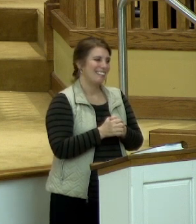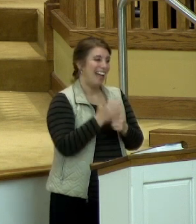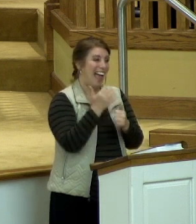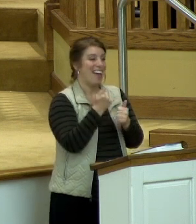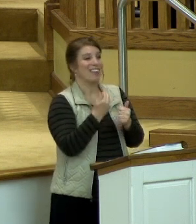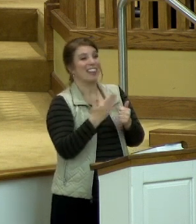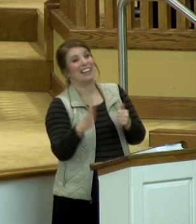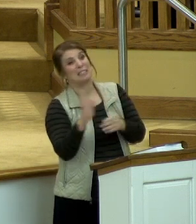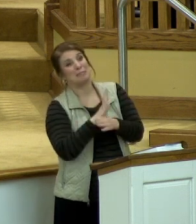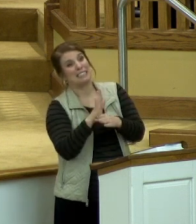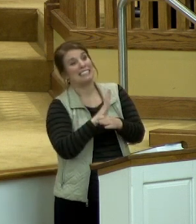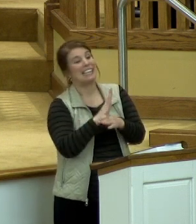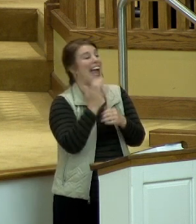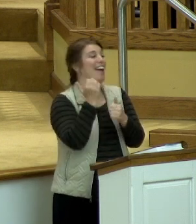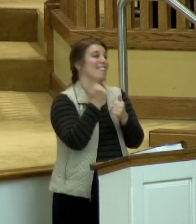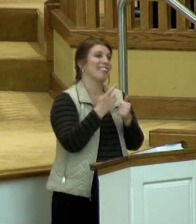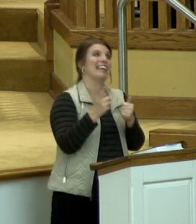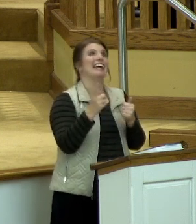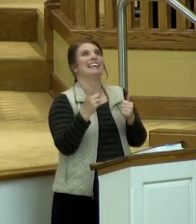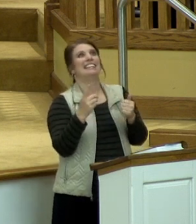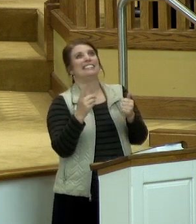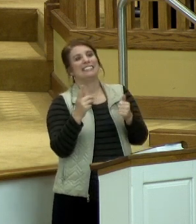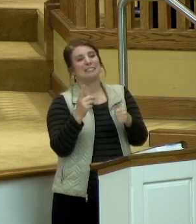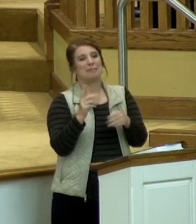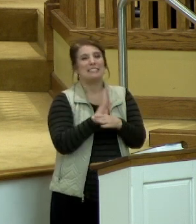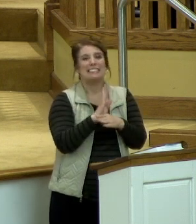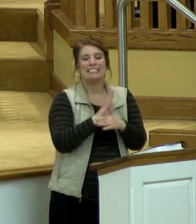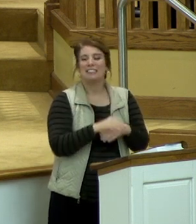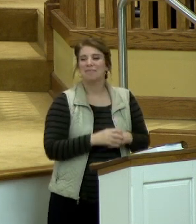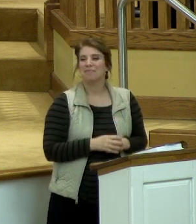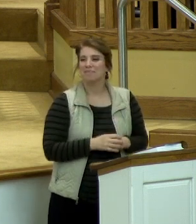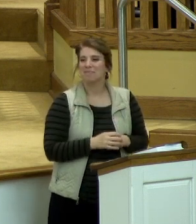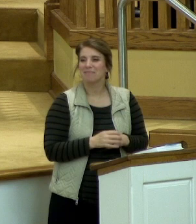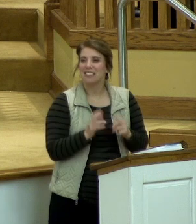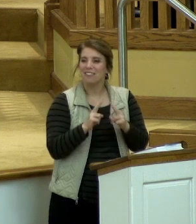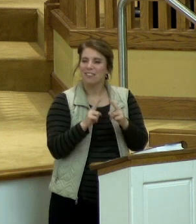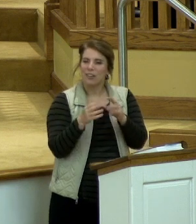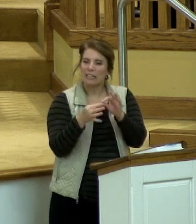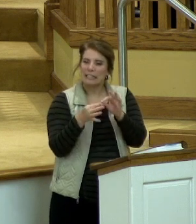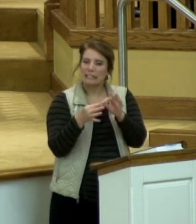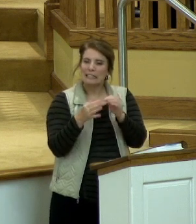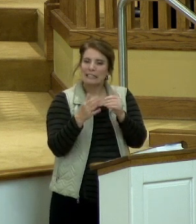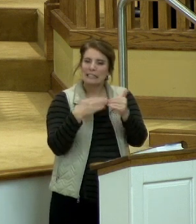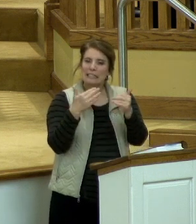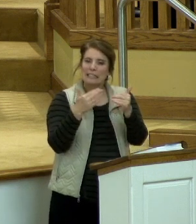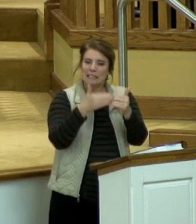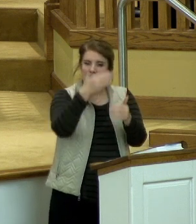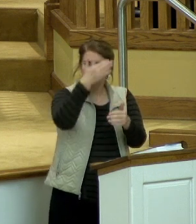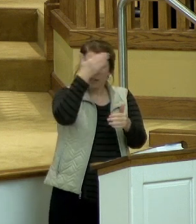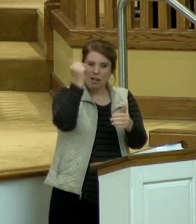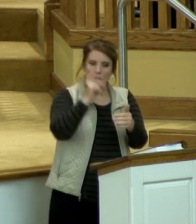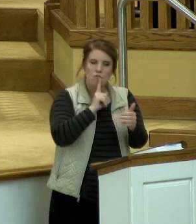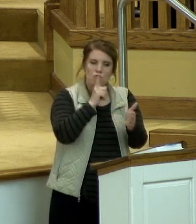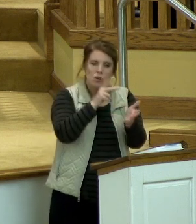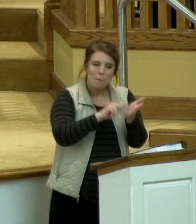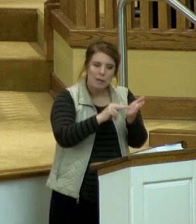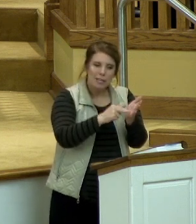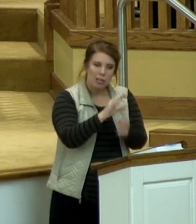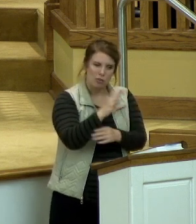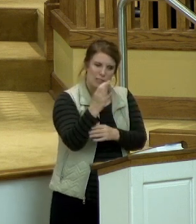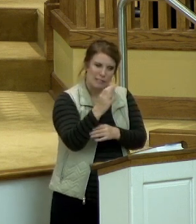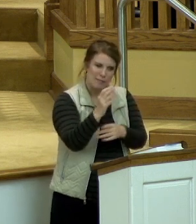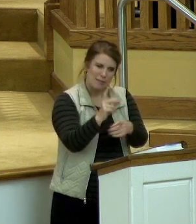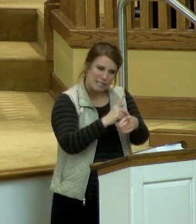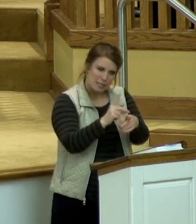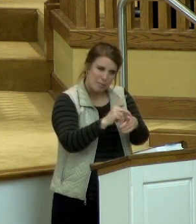busy. The web is busy. Everything is just crazy busy, right? And it's very easy to forget the real meaning of Christmas tonight. And that's where you have to discipline